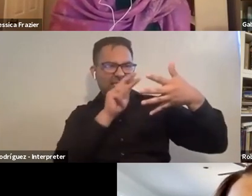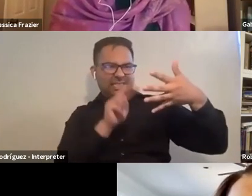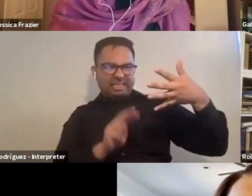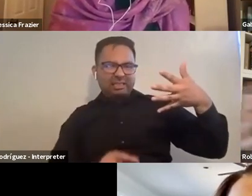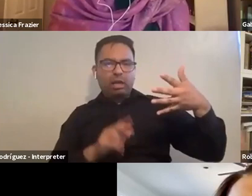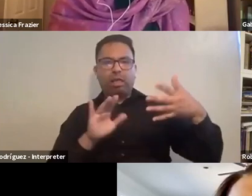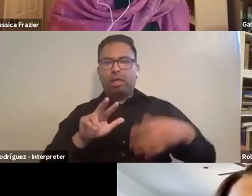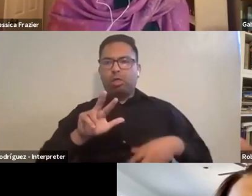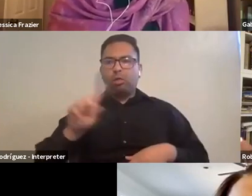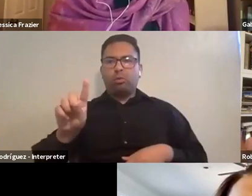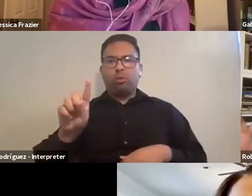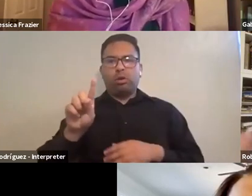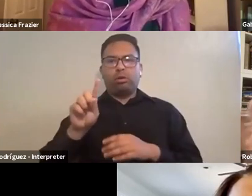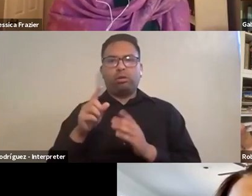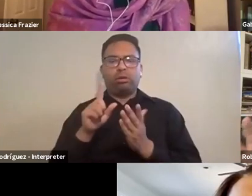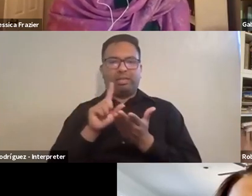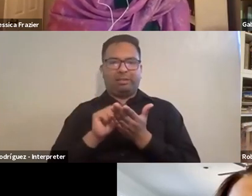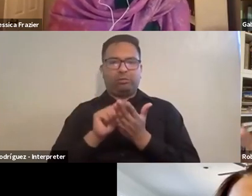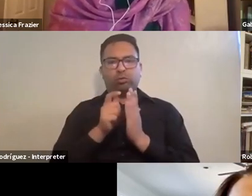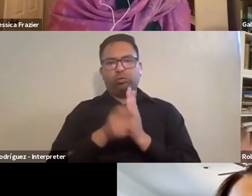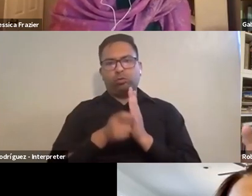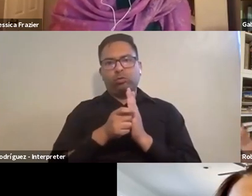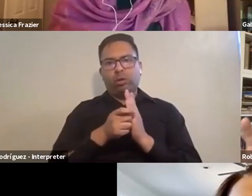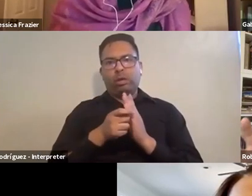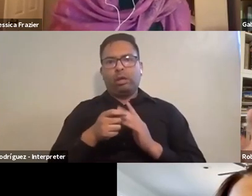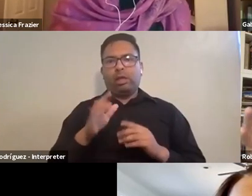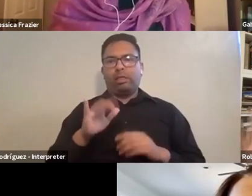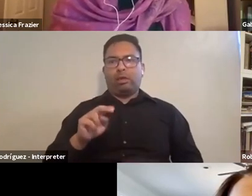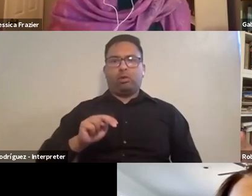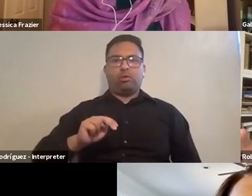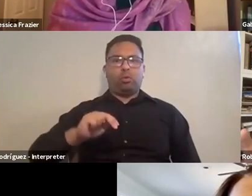31 issues and just looking at the North American